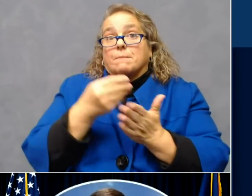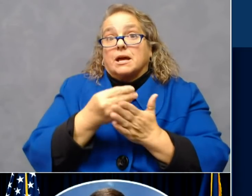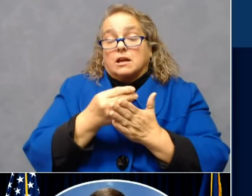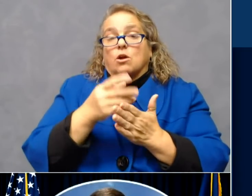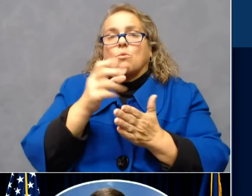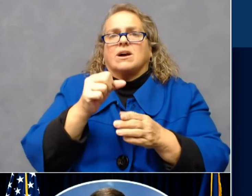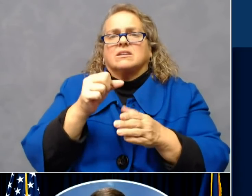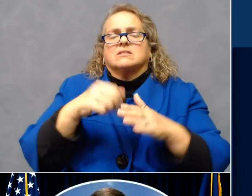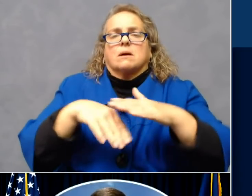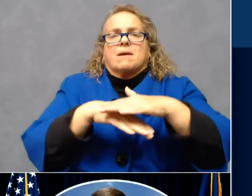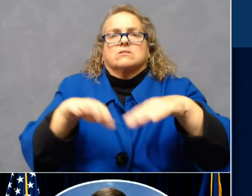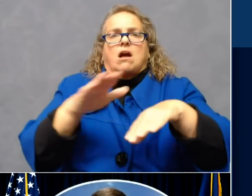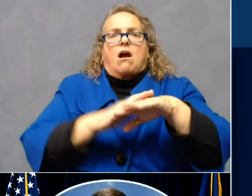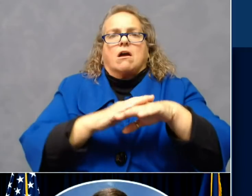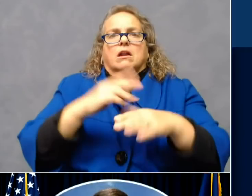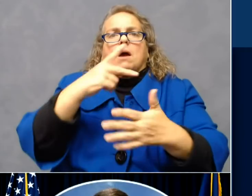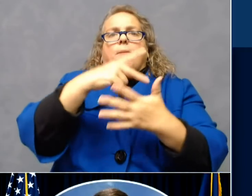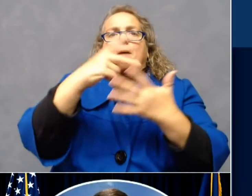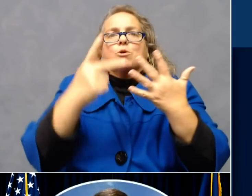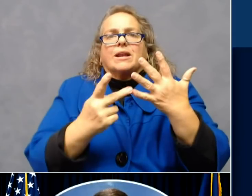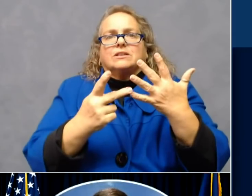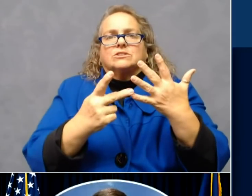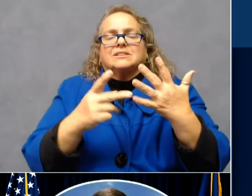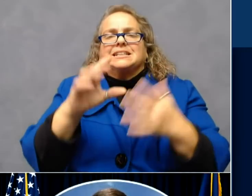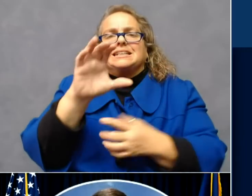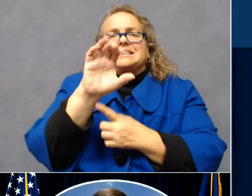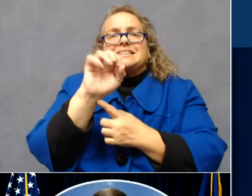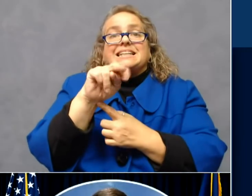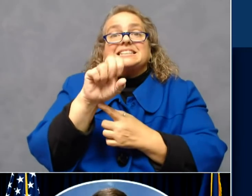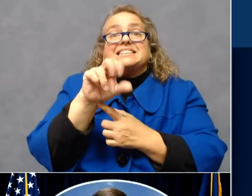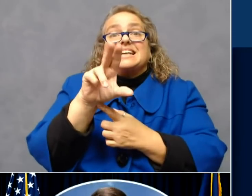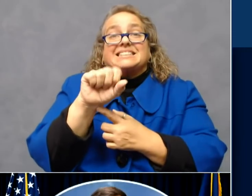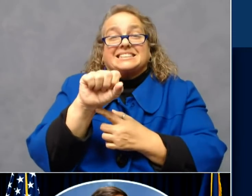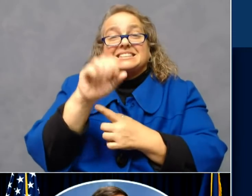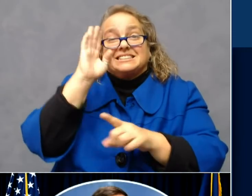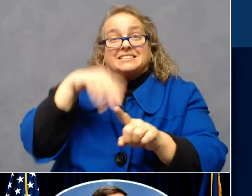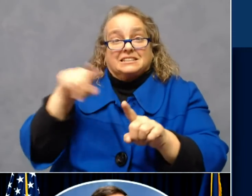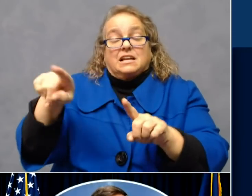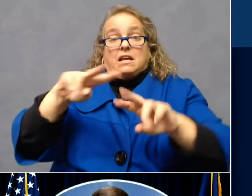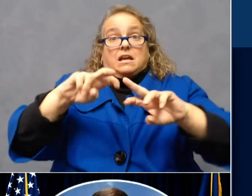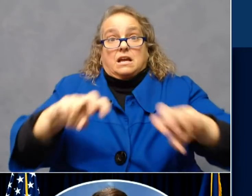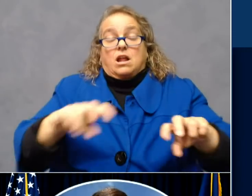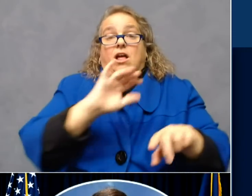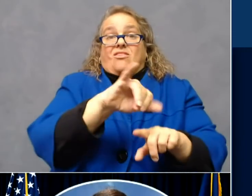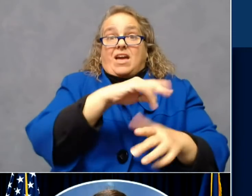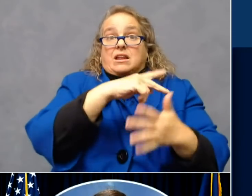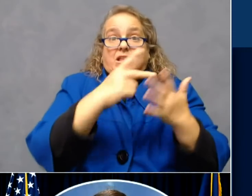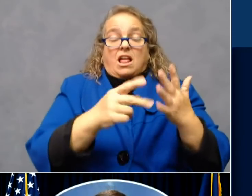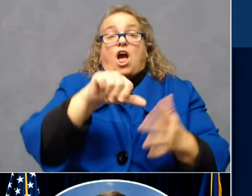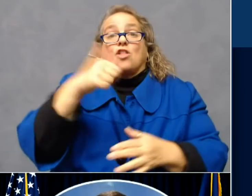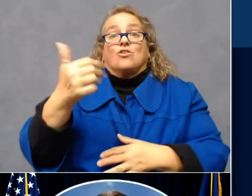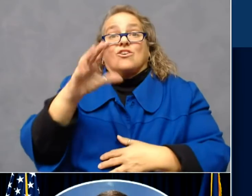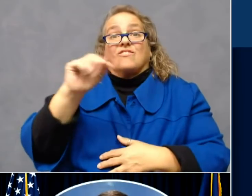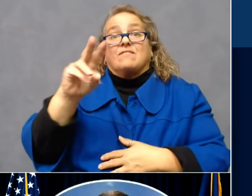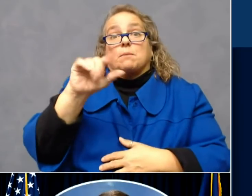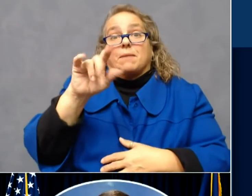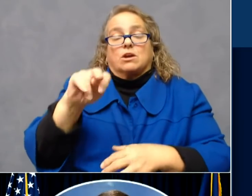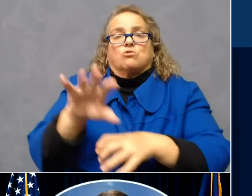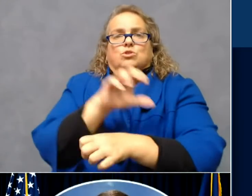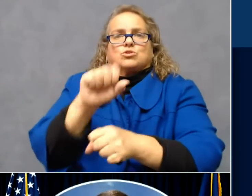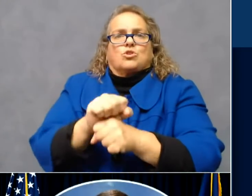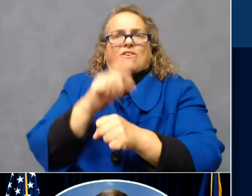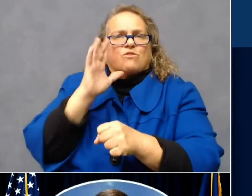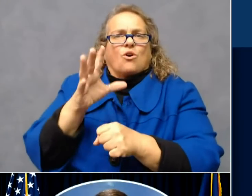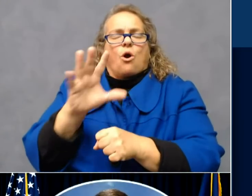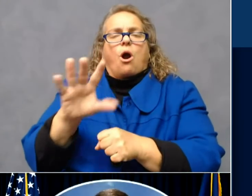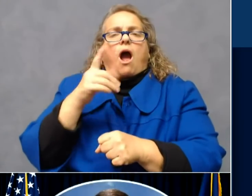from recent census data for immediate release. And the other $50 million was reserved for future hotspots and other needs. After discussions with the